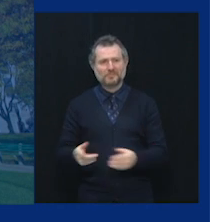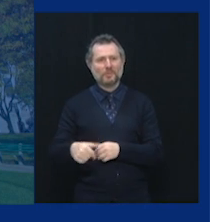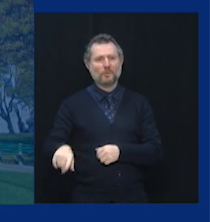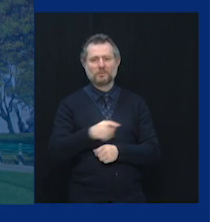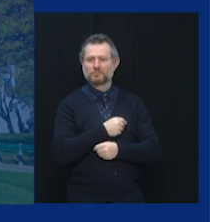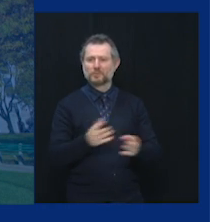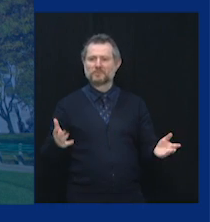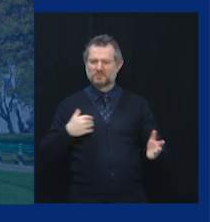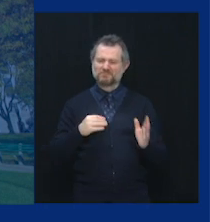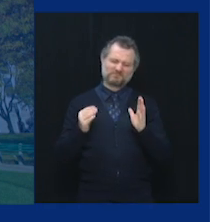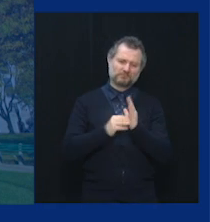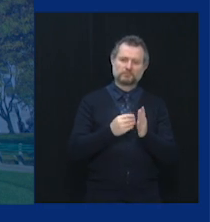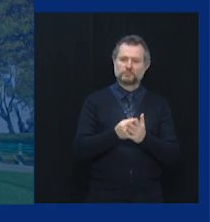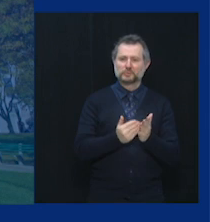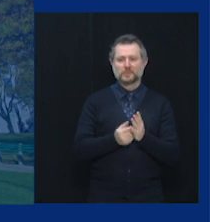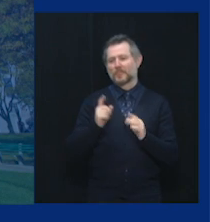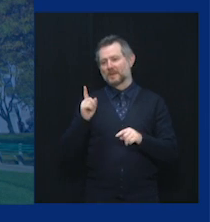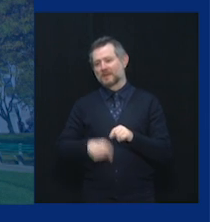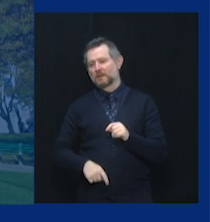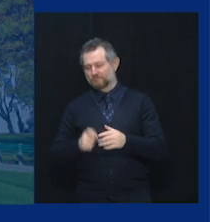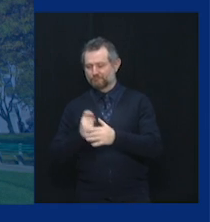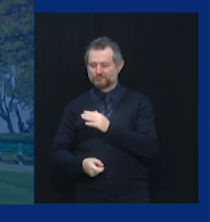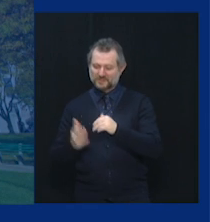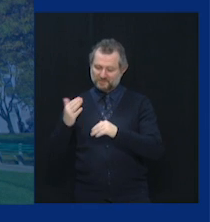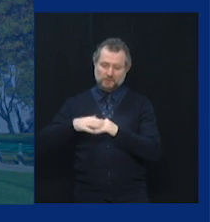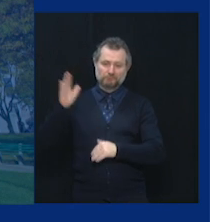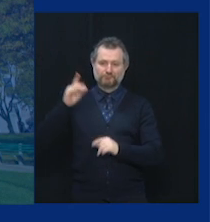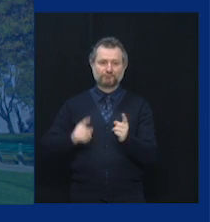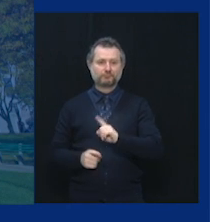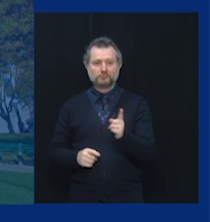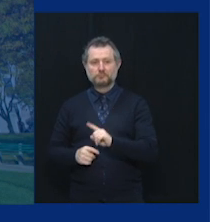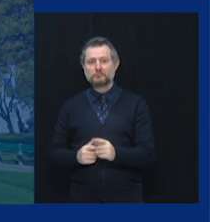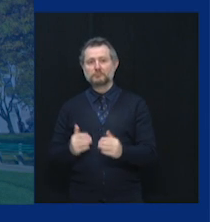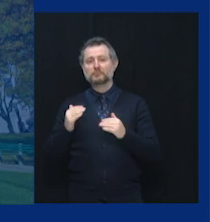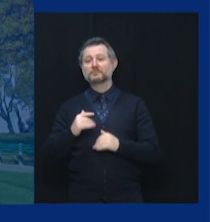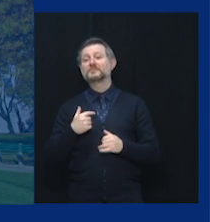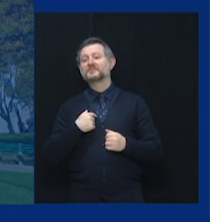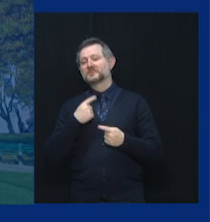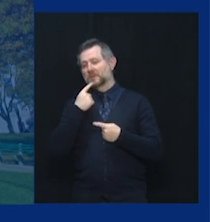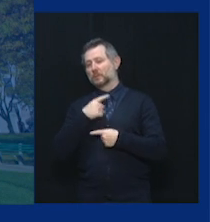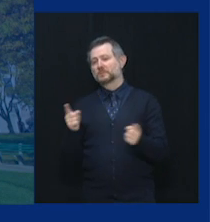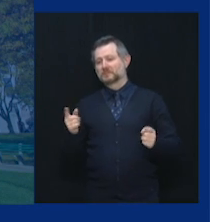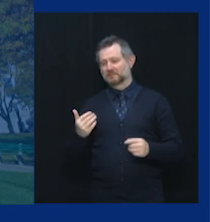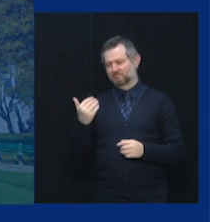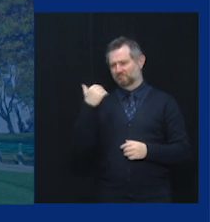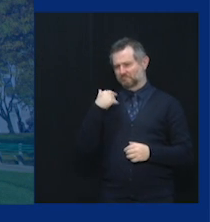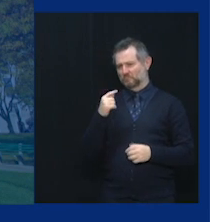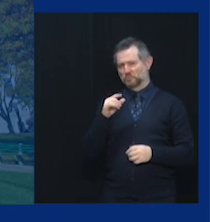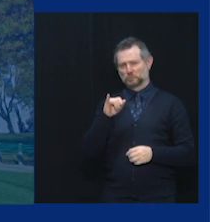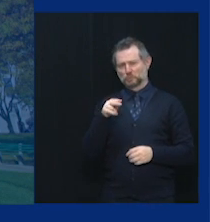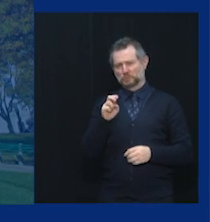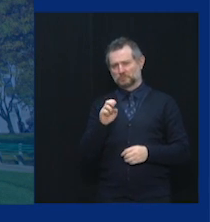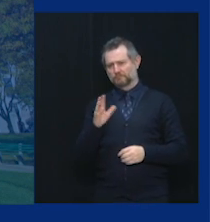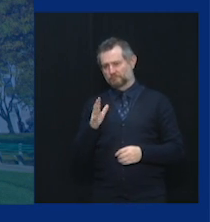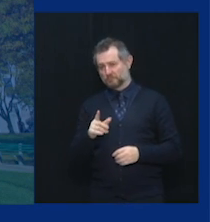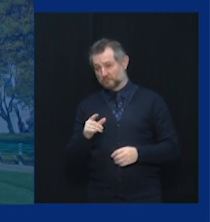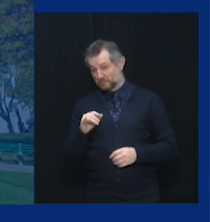Also, and this was announced last June, okay, about 7 months